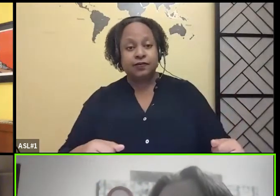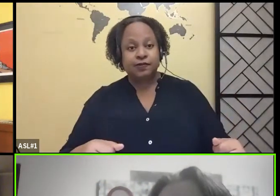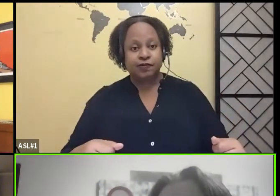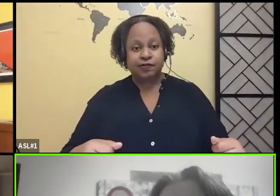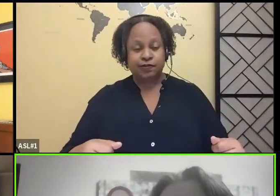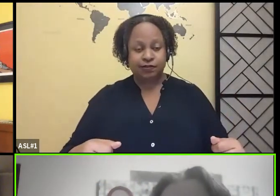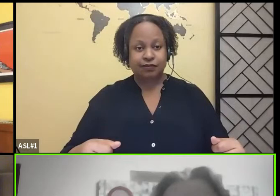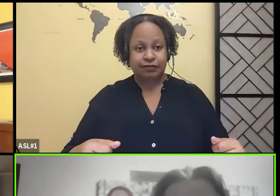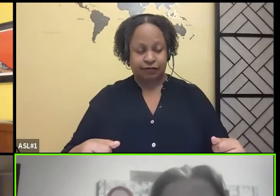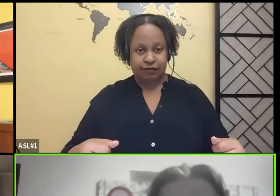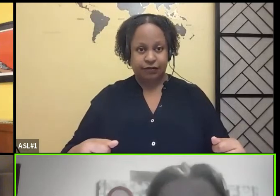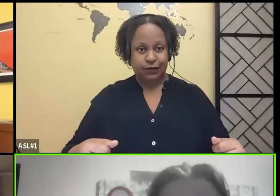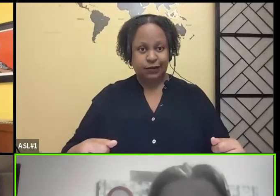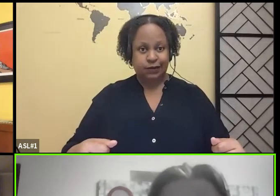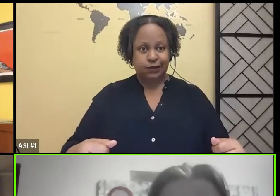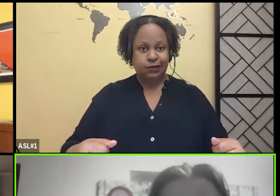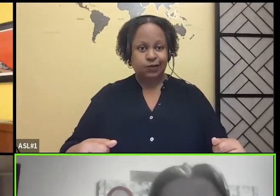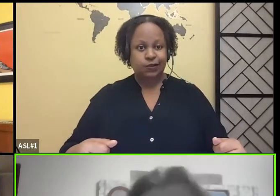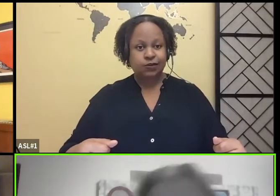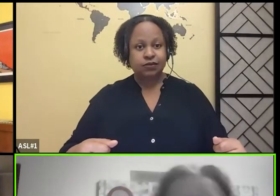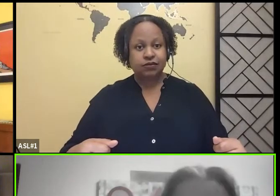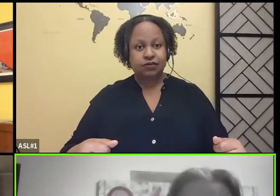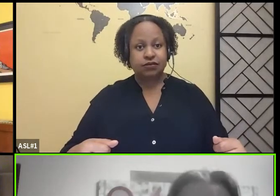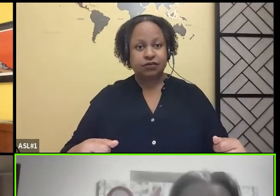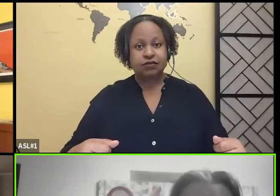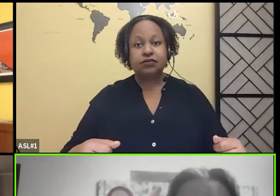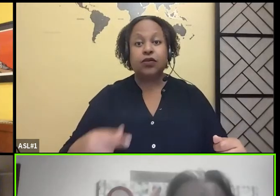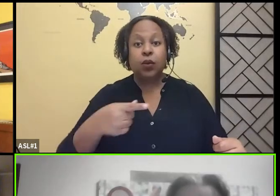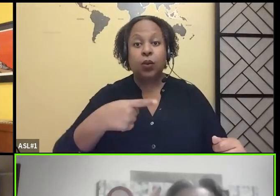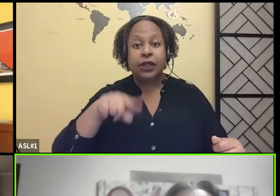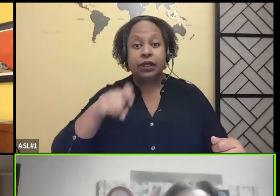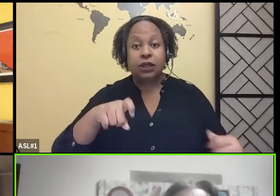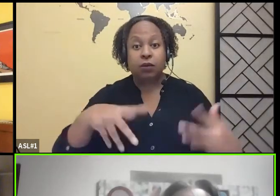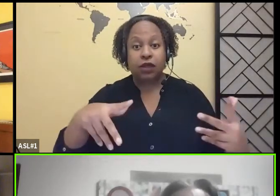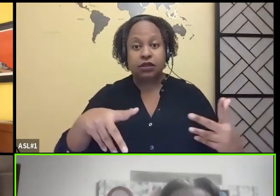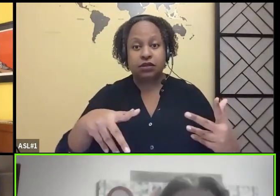you know, what we need is to make peace.